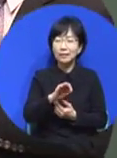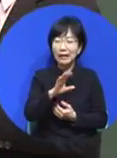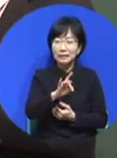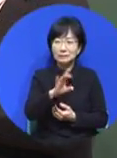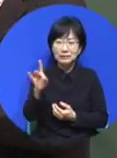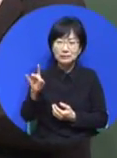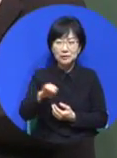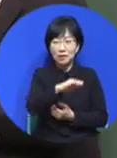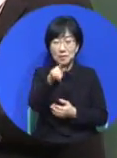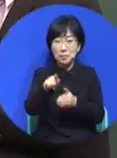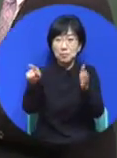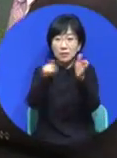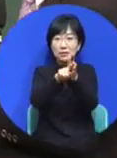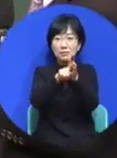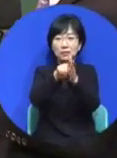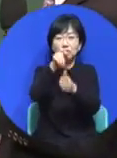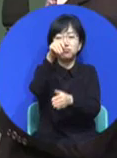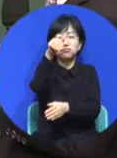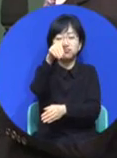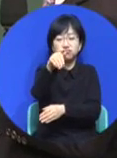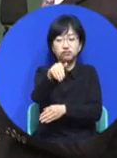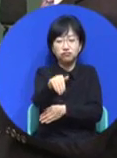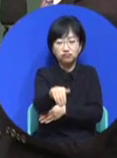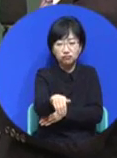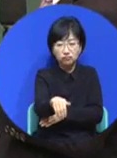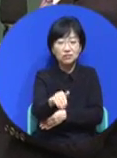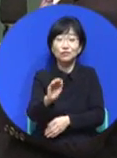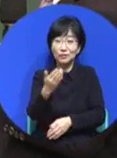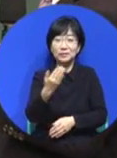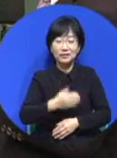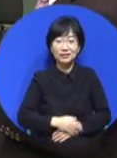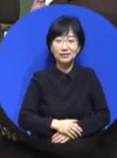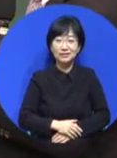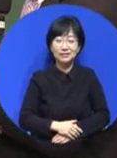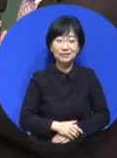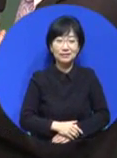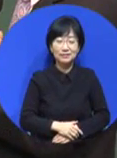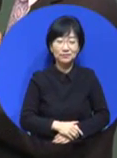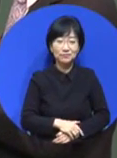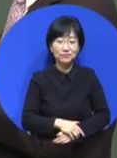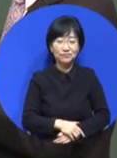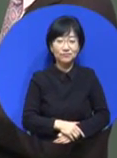If that is the case, your faith, which should continue to grow, actually decreases.